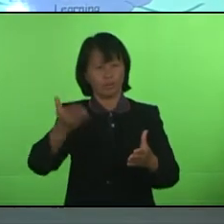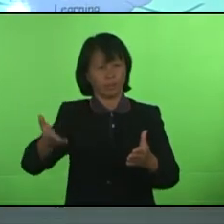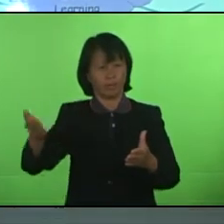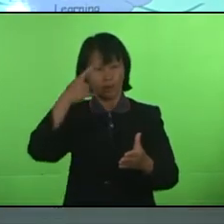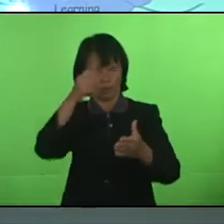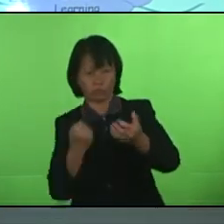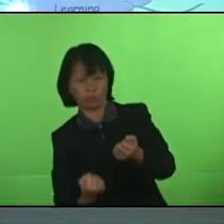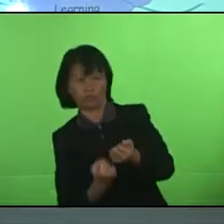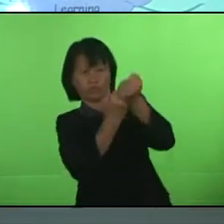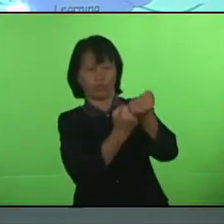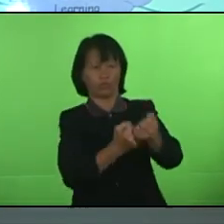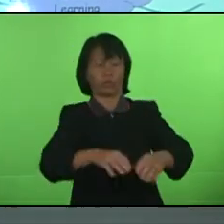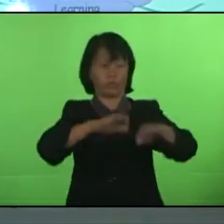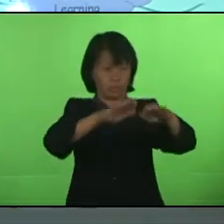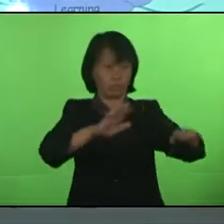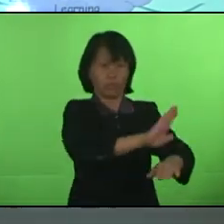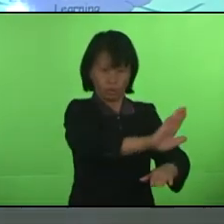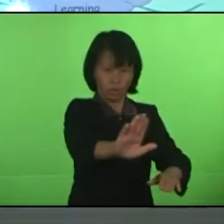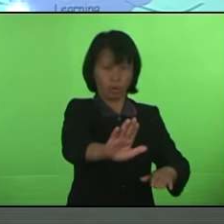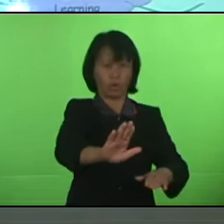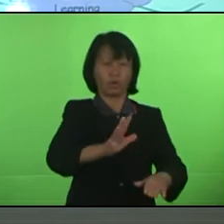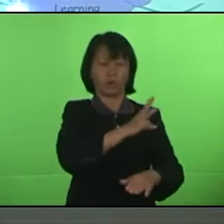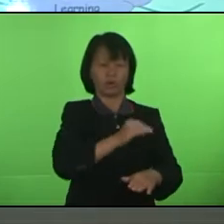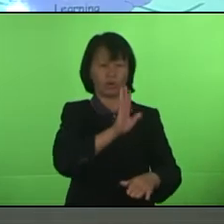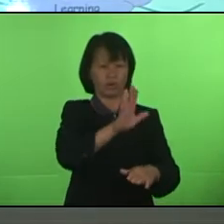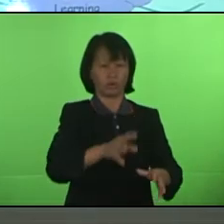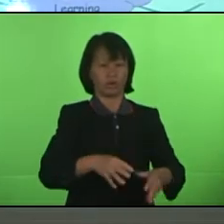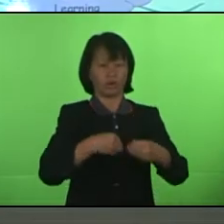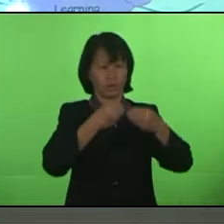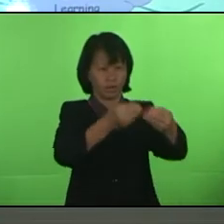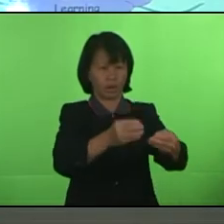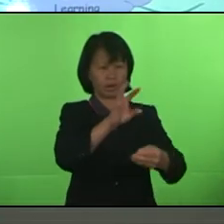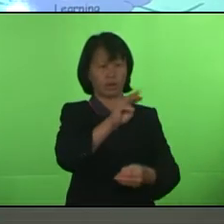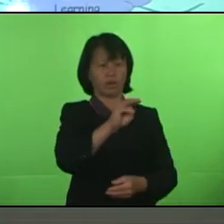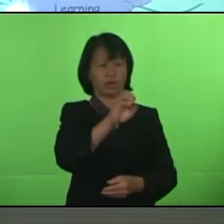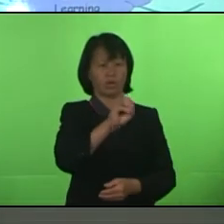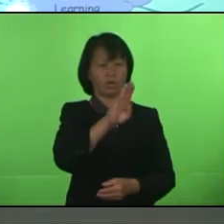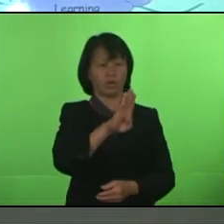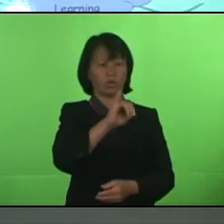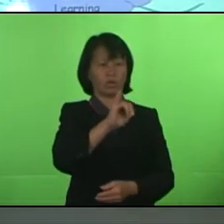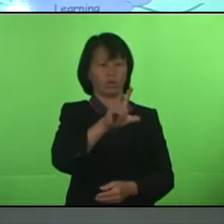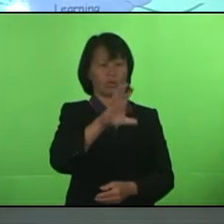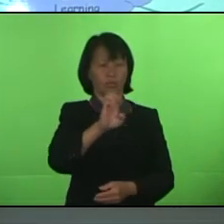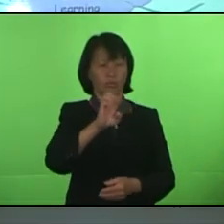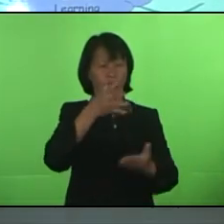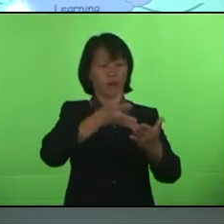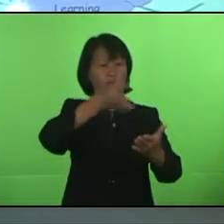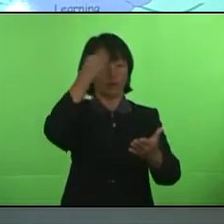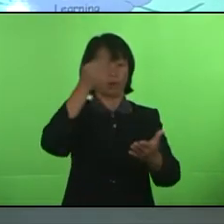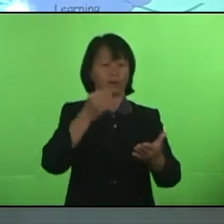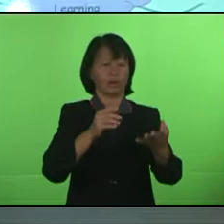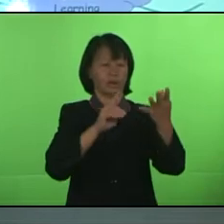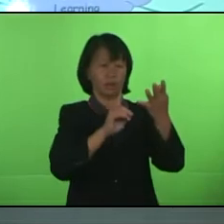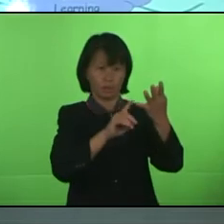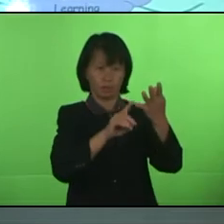of support for the student, where they provide mobile learning system for them, which means, very simply, it